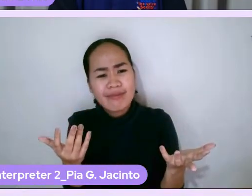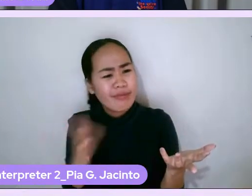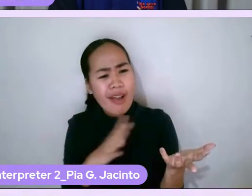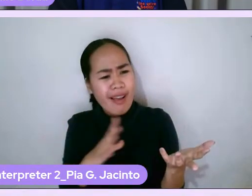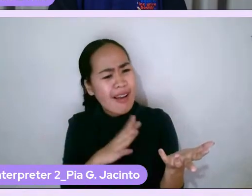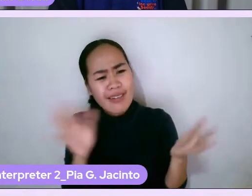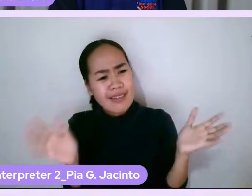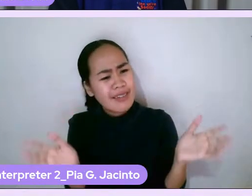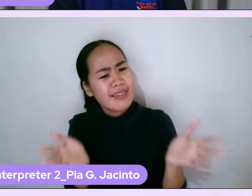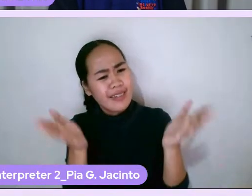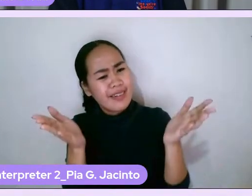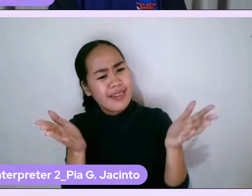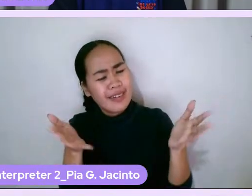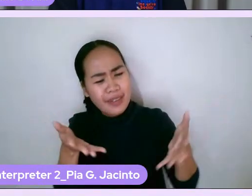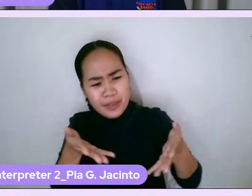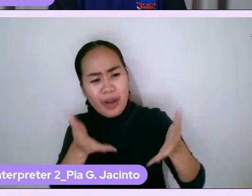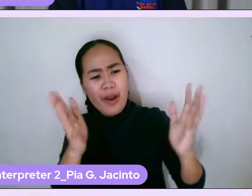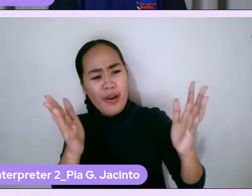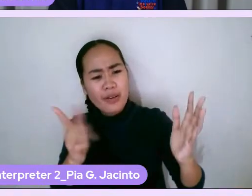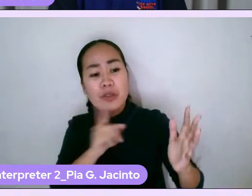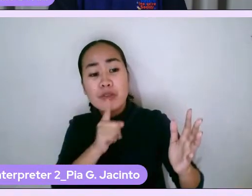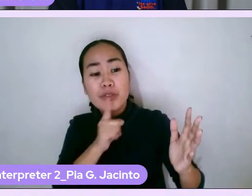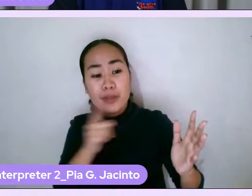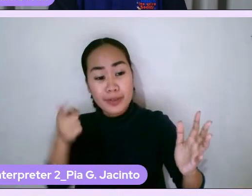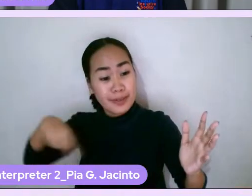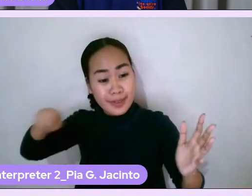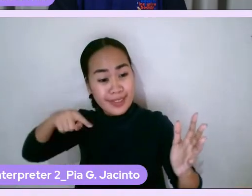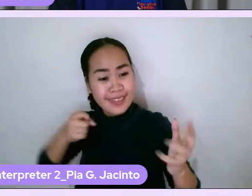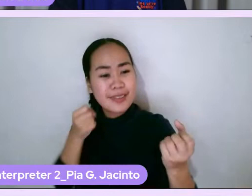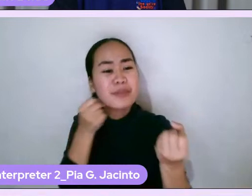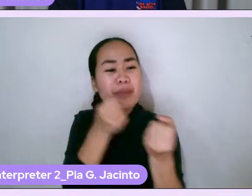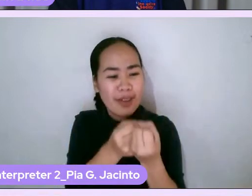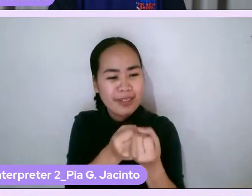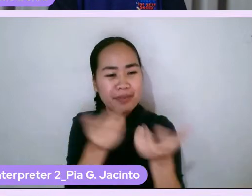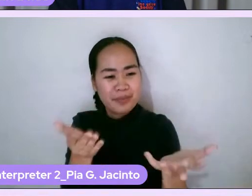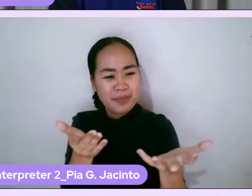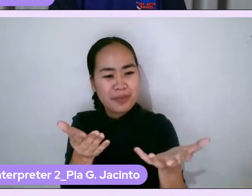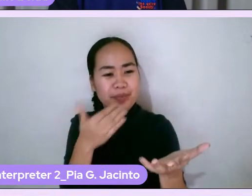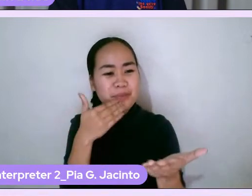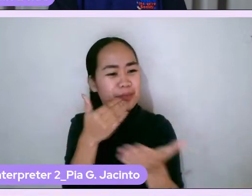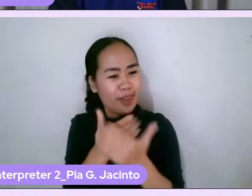it, and you know, and we're here to support you, right? So good luck.